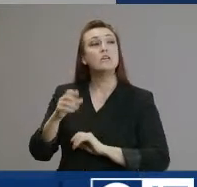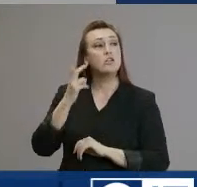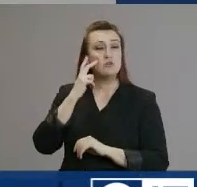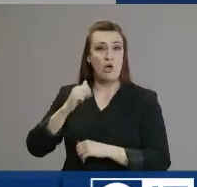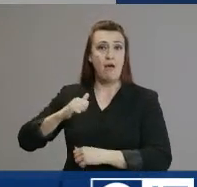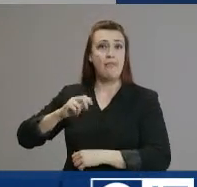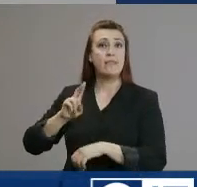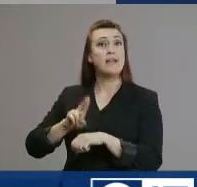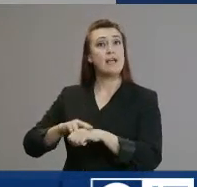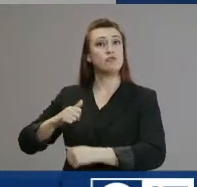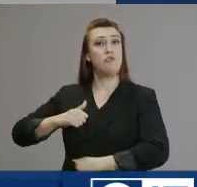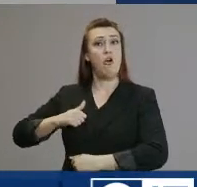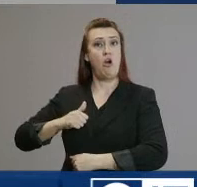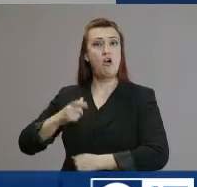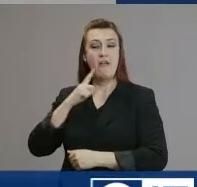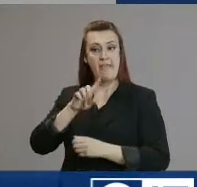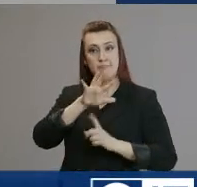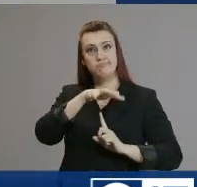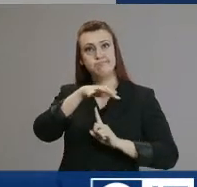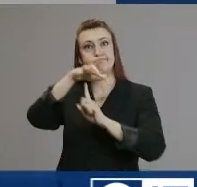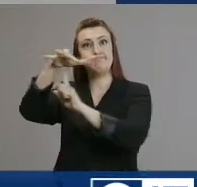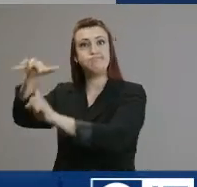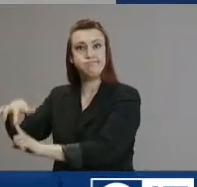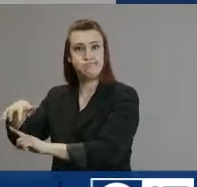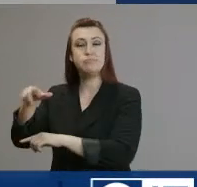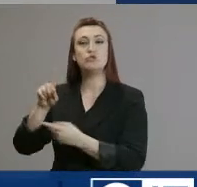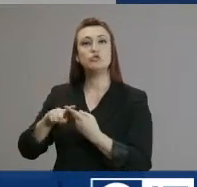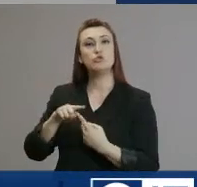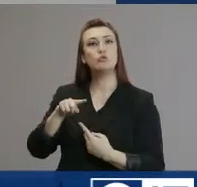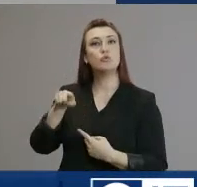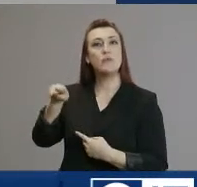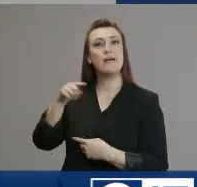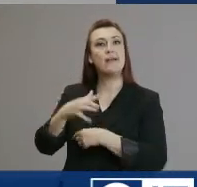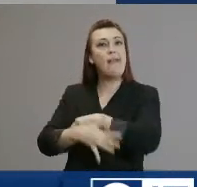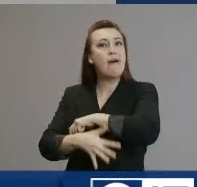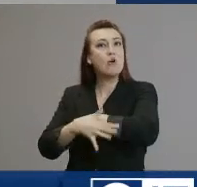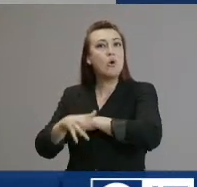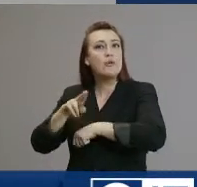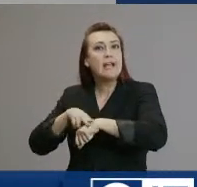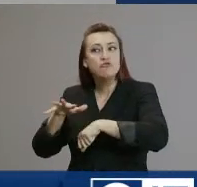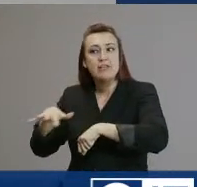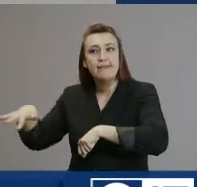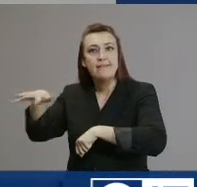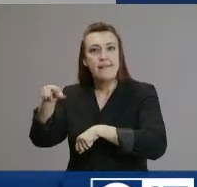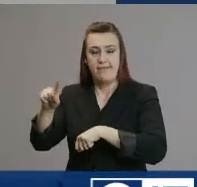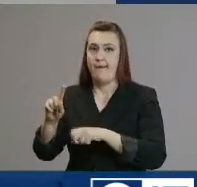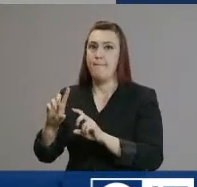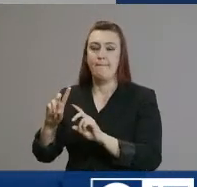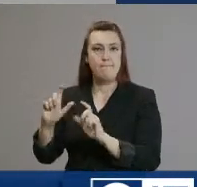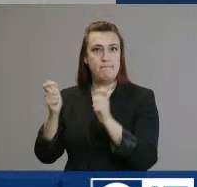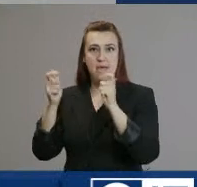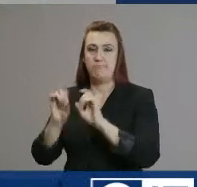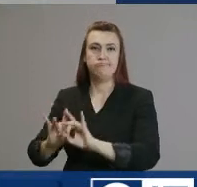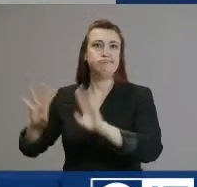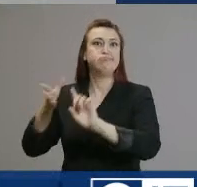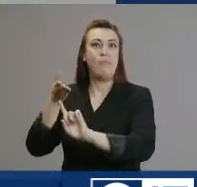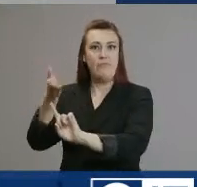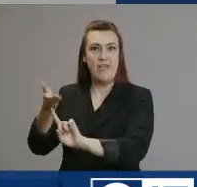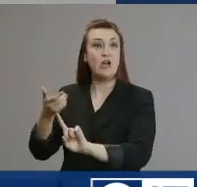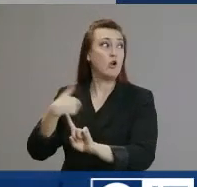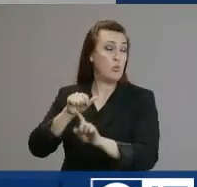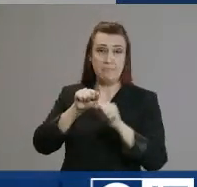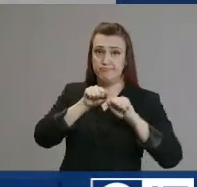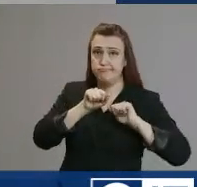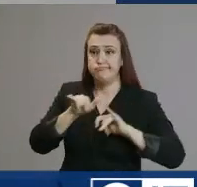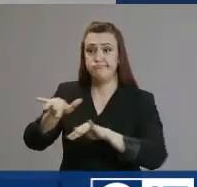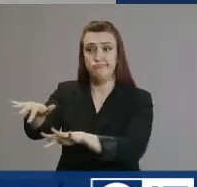Hawk helicopters and emergency medical personnel because that's what was needed. That was what was